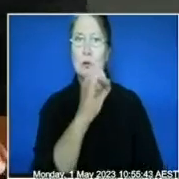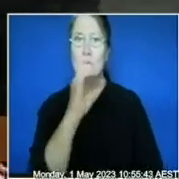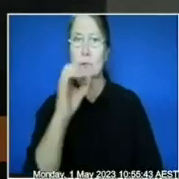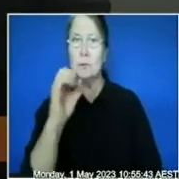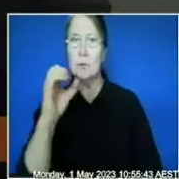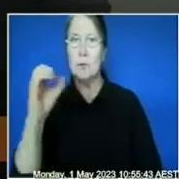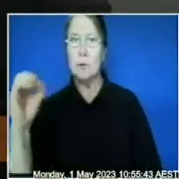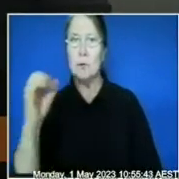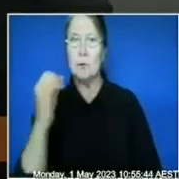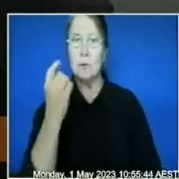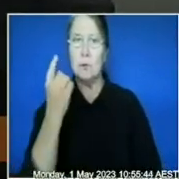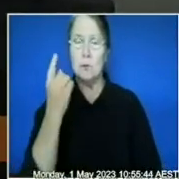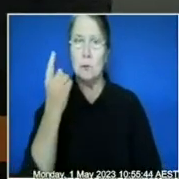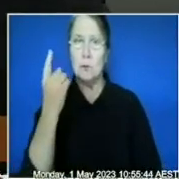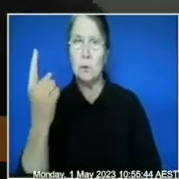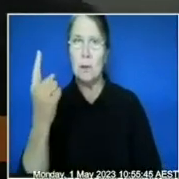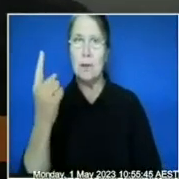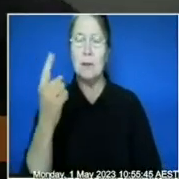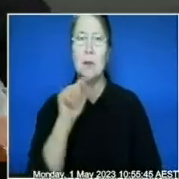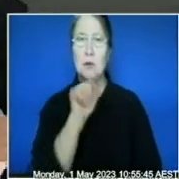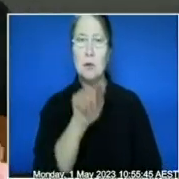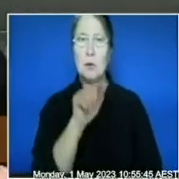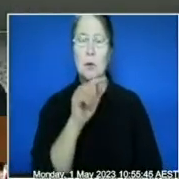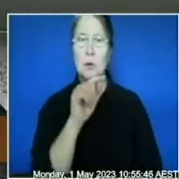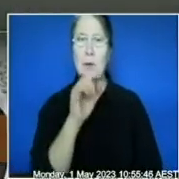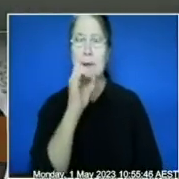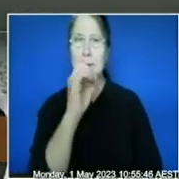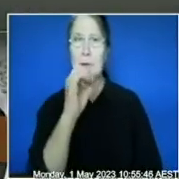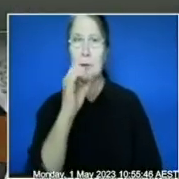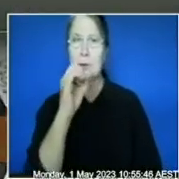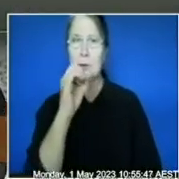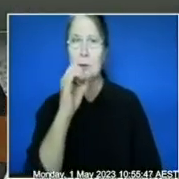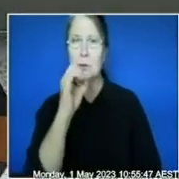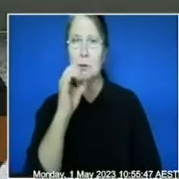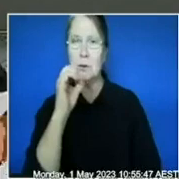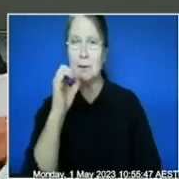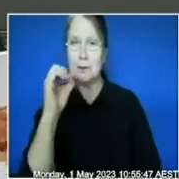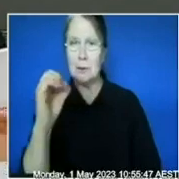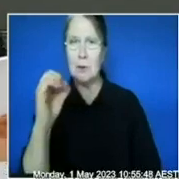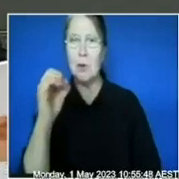BAL5000.0010. And on page 6, there is a discussion.